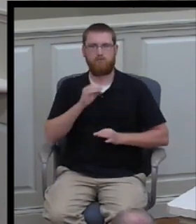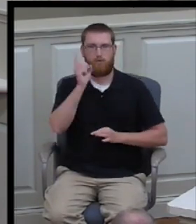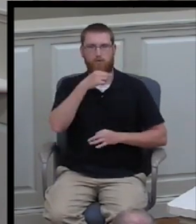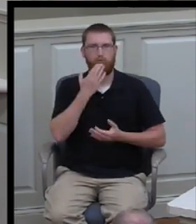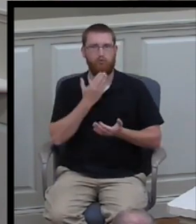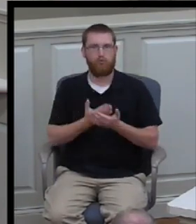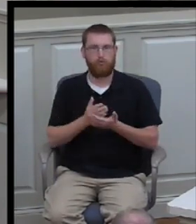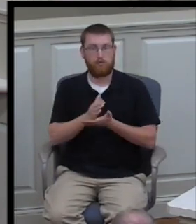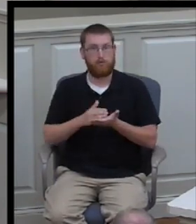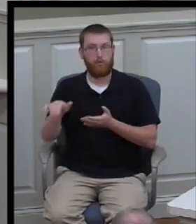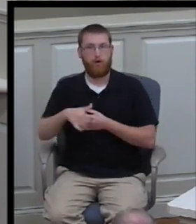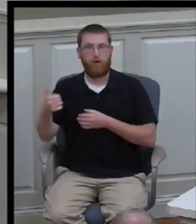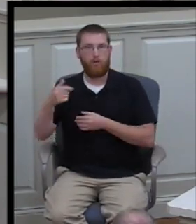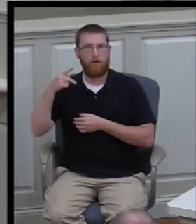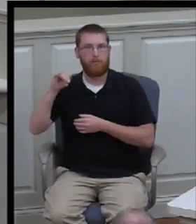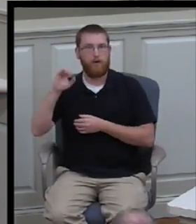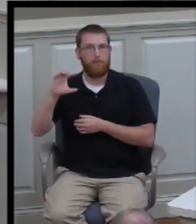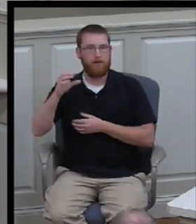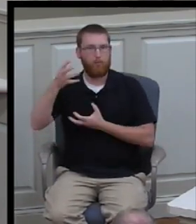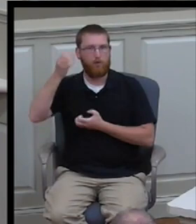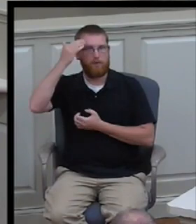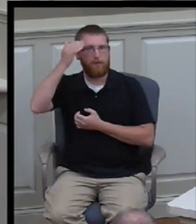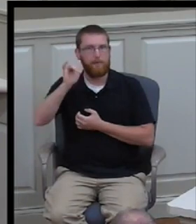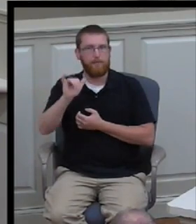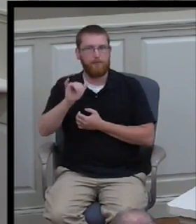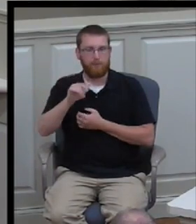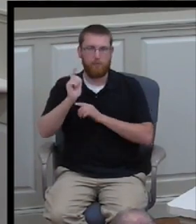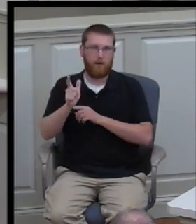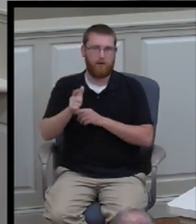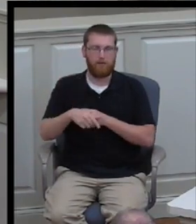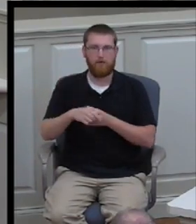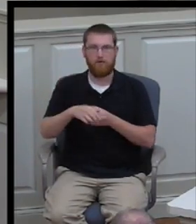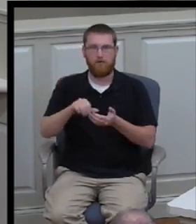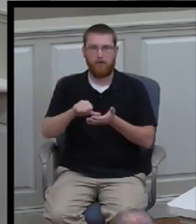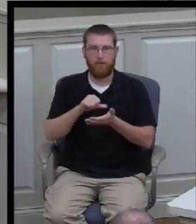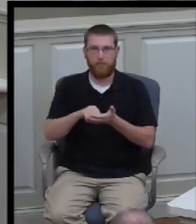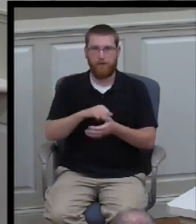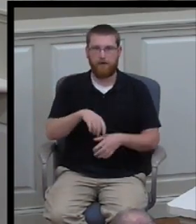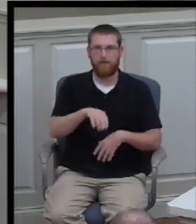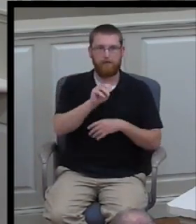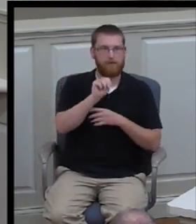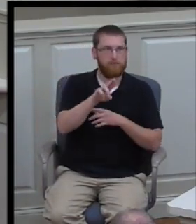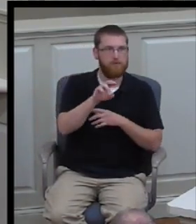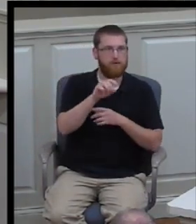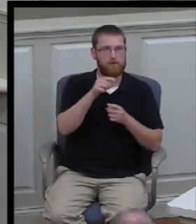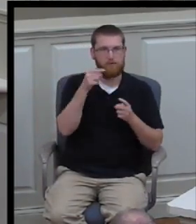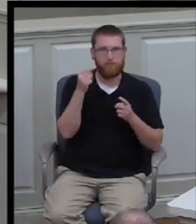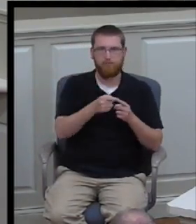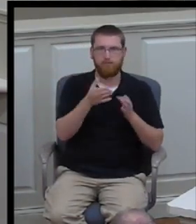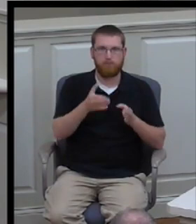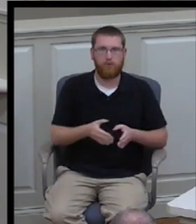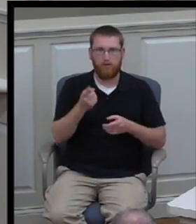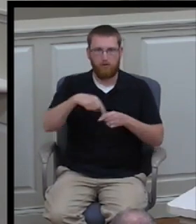of the other things that I think the public would like to know is you get down to, Mr. So-and-so's in a nursing home. So it's a difficult